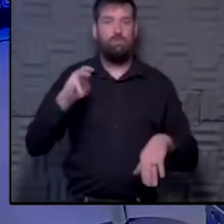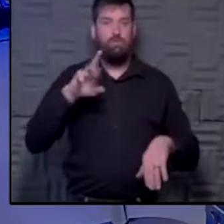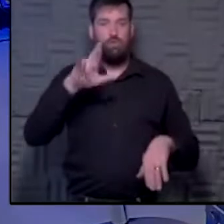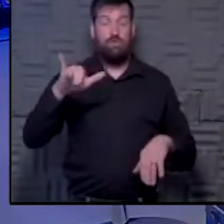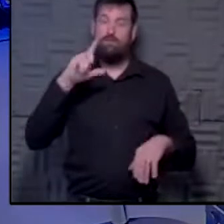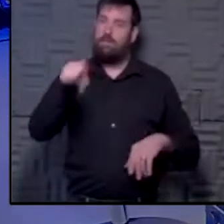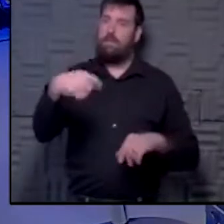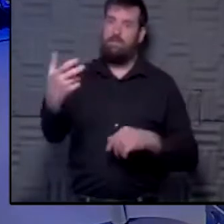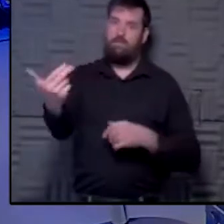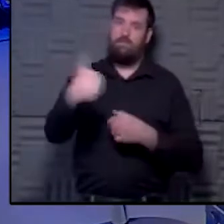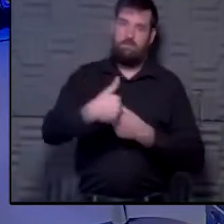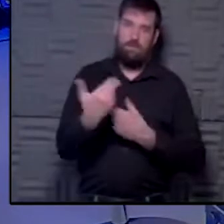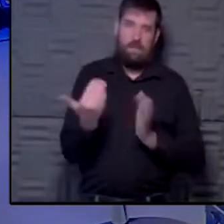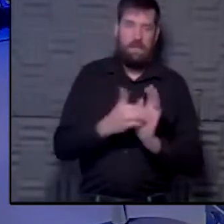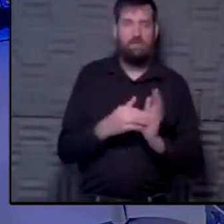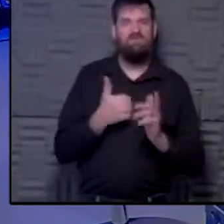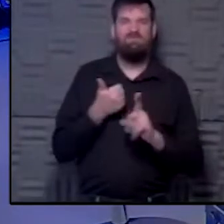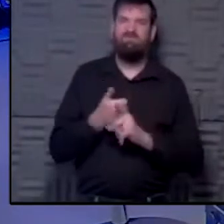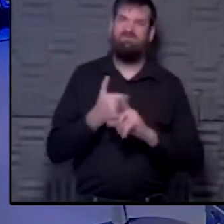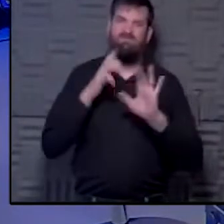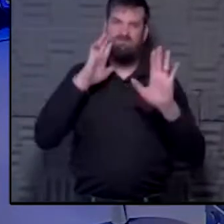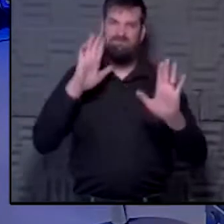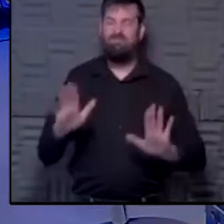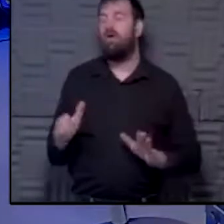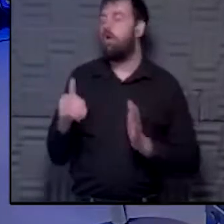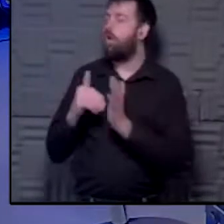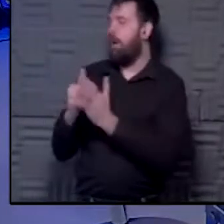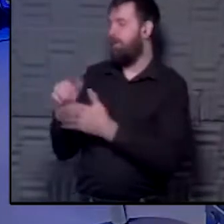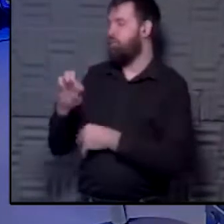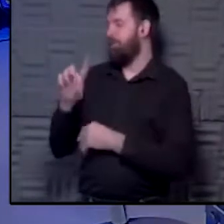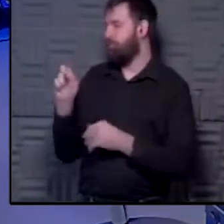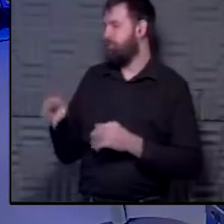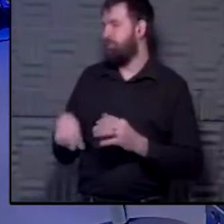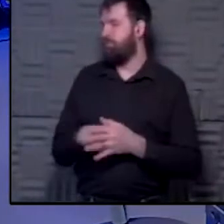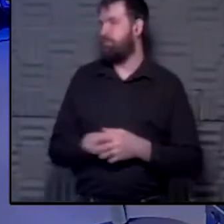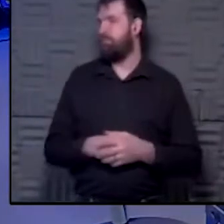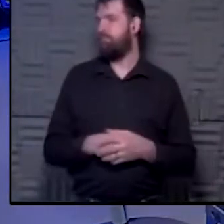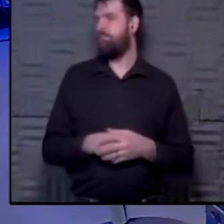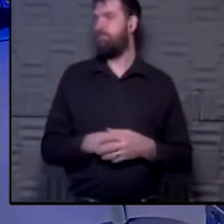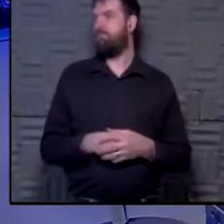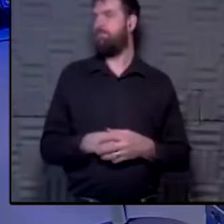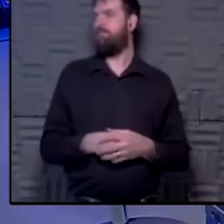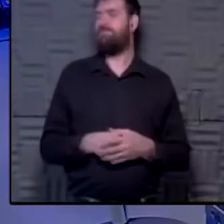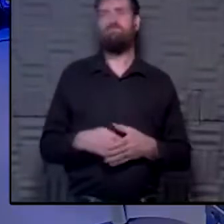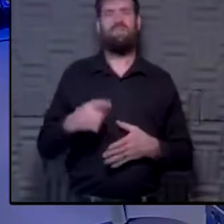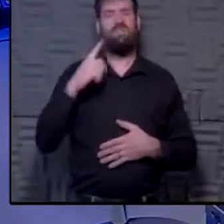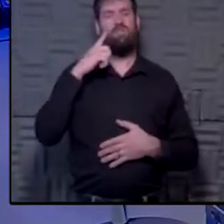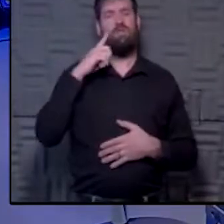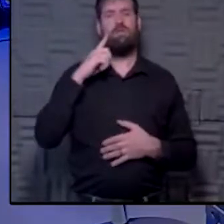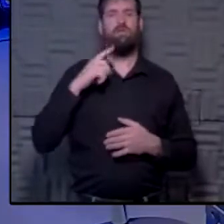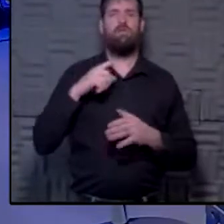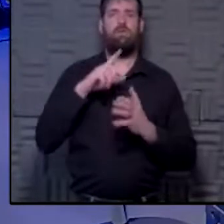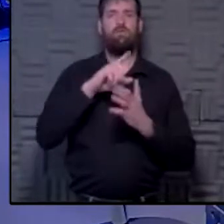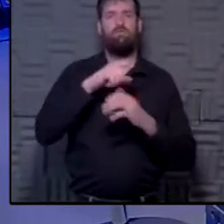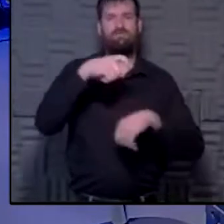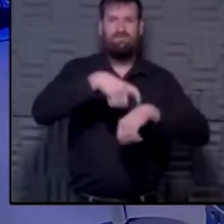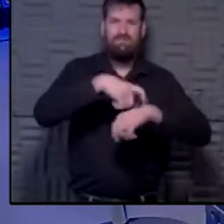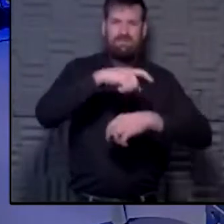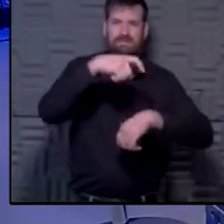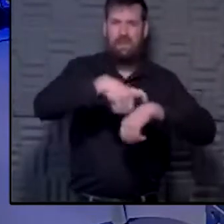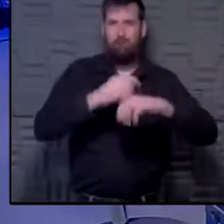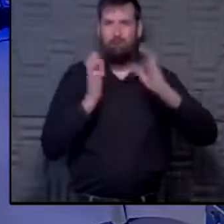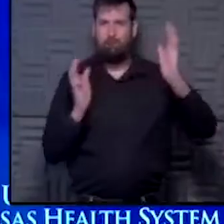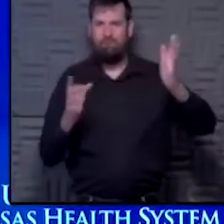back on the program because she's so helpful about That was a things common like that. question. People are asking Yeah, how long. but have I you been thought doing this? there was a period of surveillance afterwards